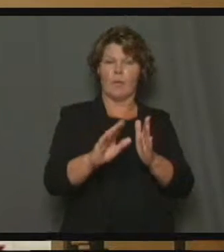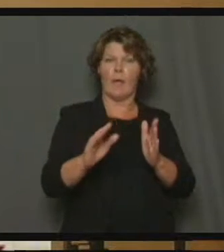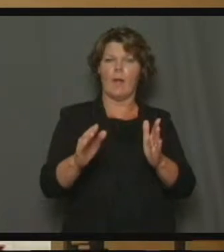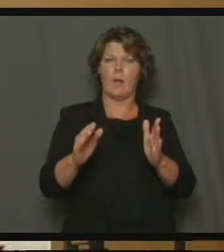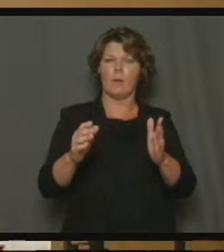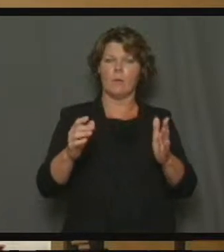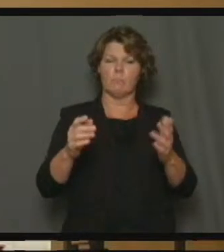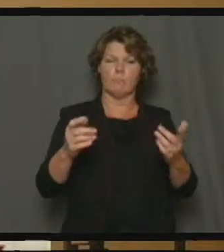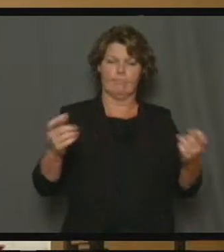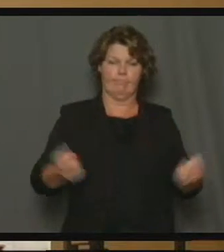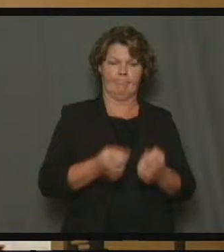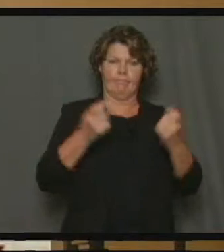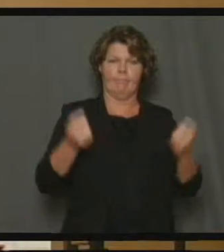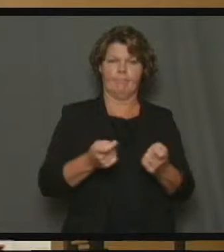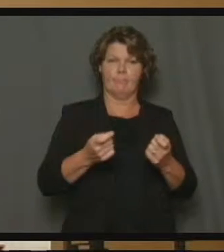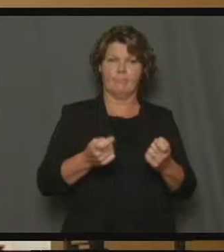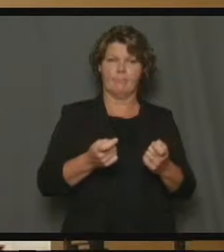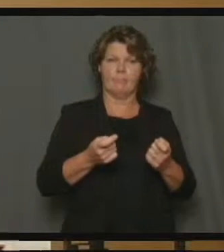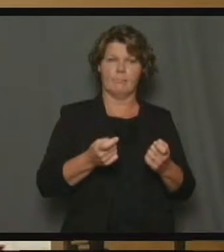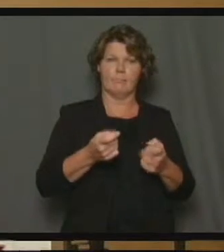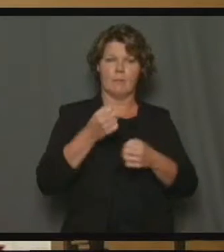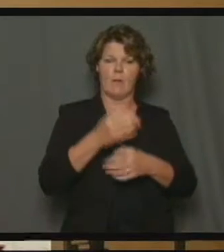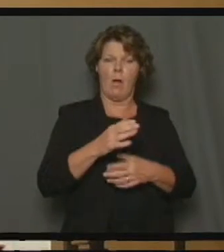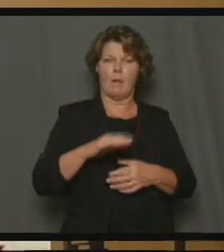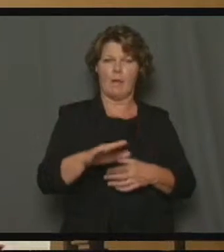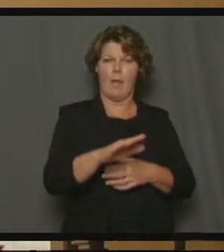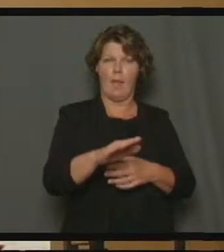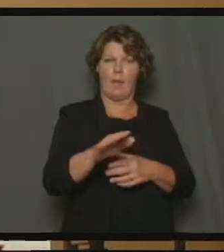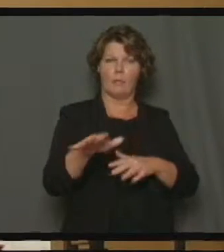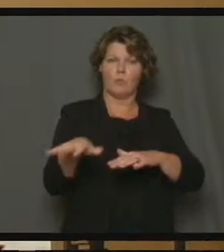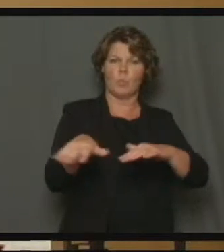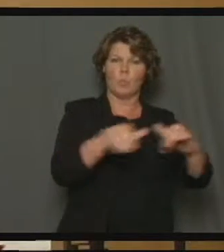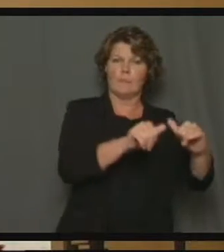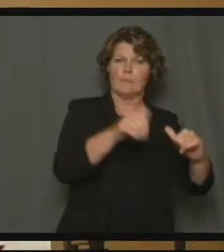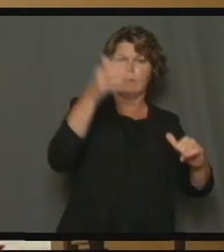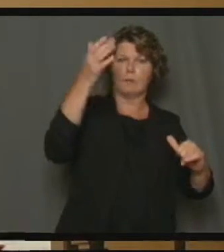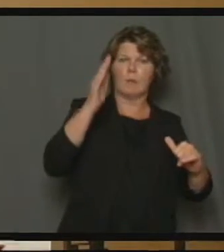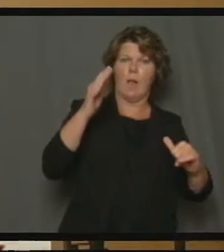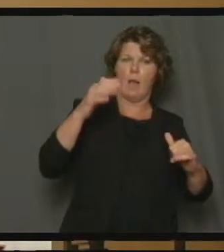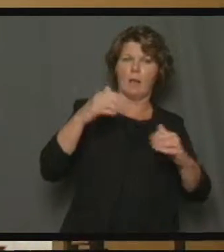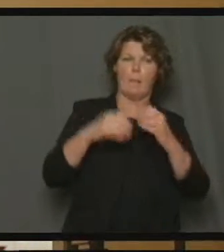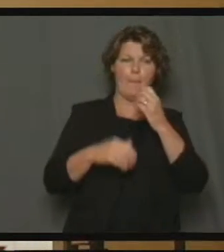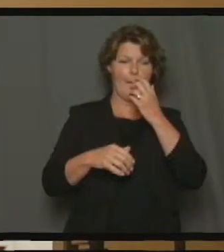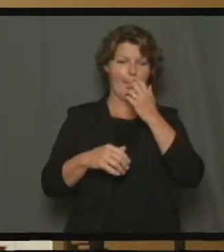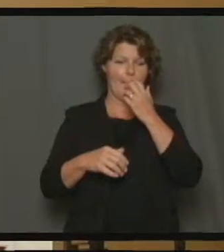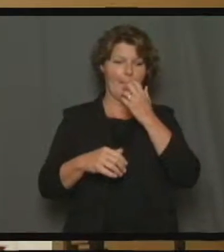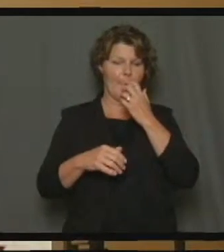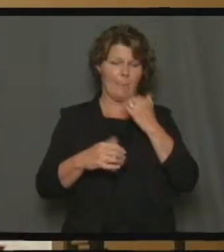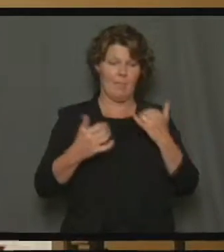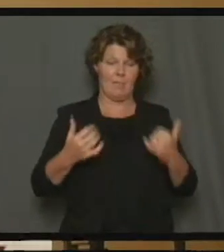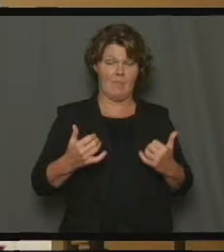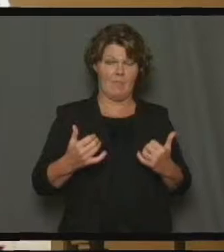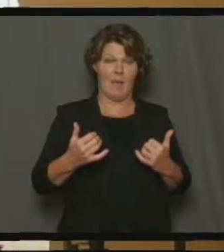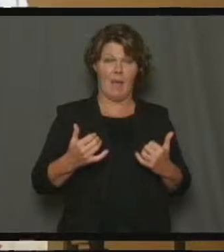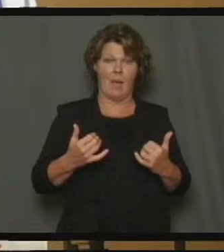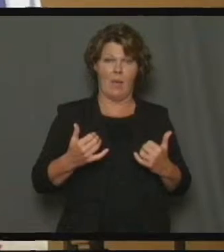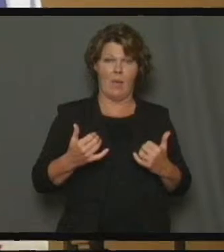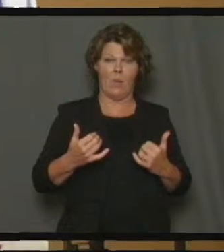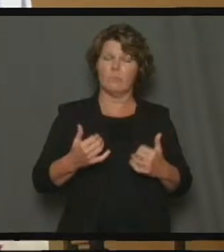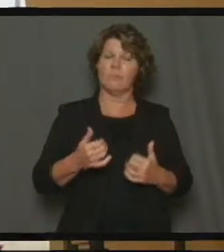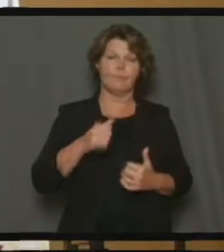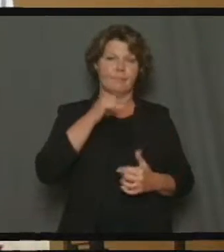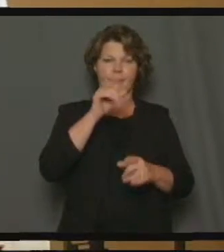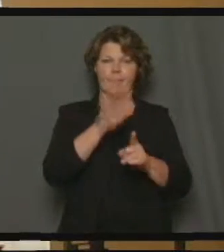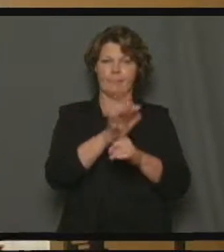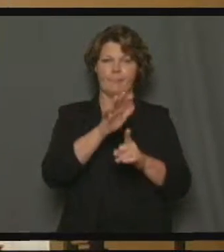drove God's people away from him. Of course, in our day and age, it's not popular to speak about sinfulness. Many